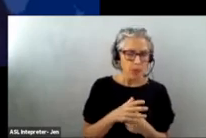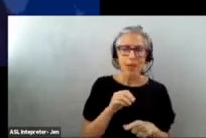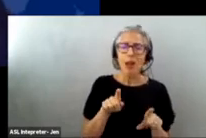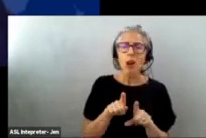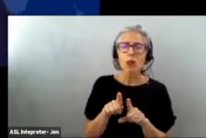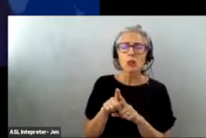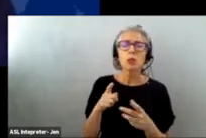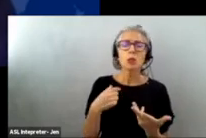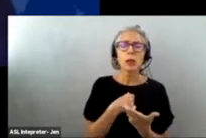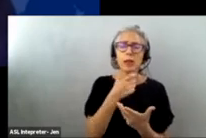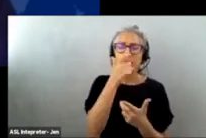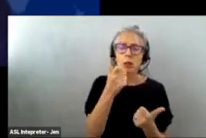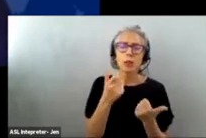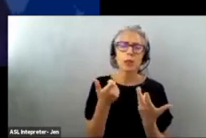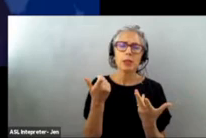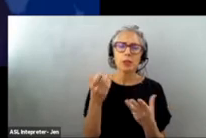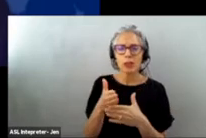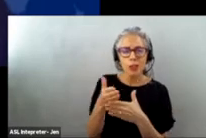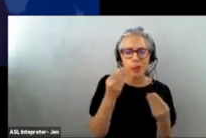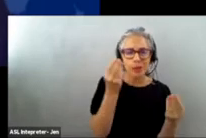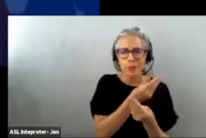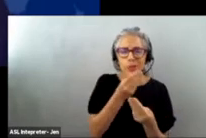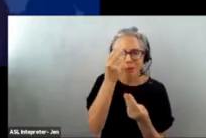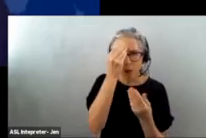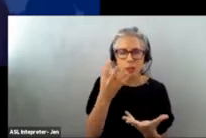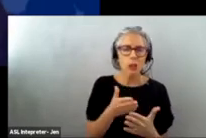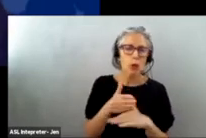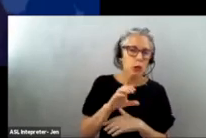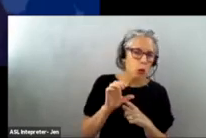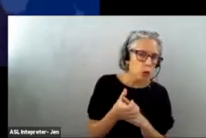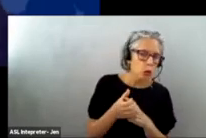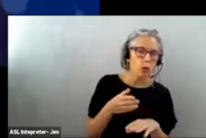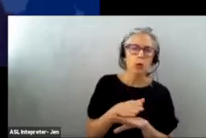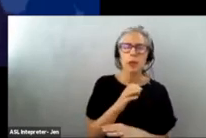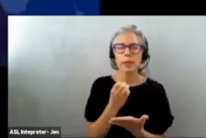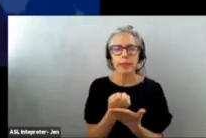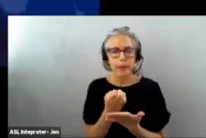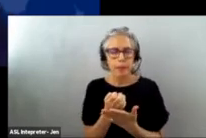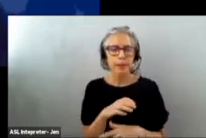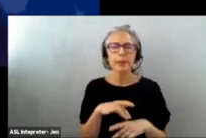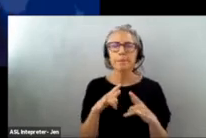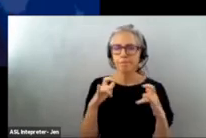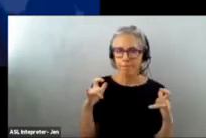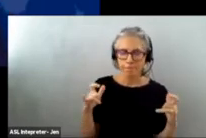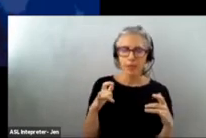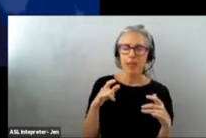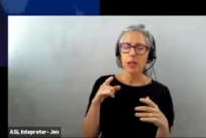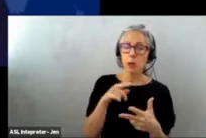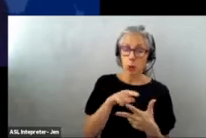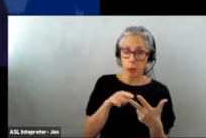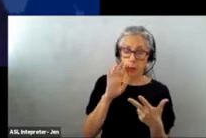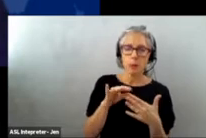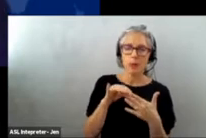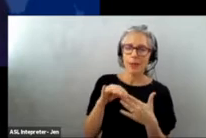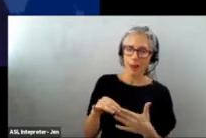cultural communities and socioeconomic conditions. And they're going to be helping guide the discussion in our panels today. As a reminder, you